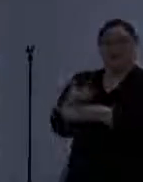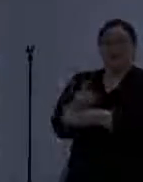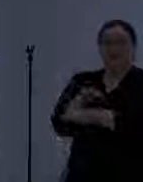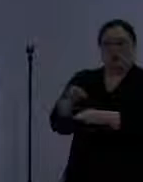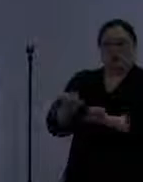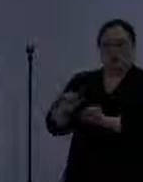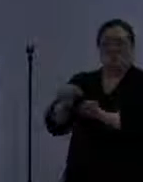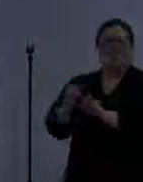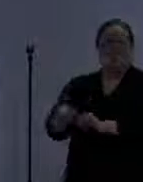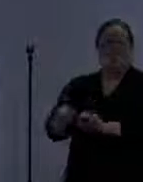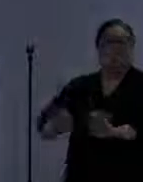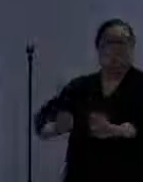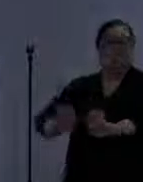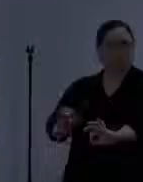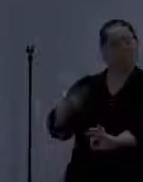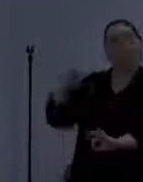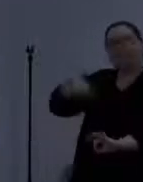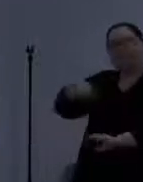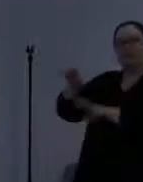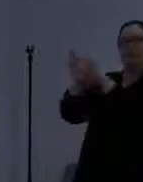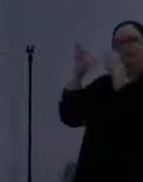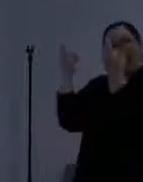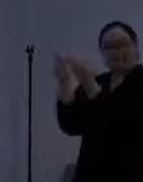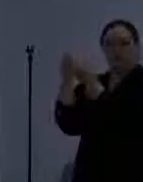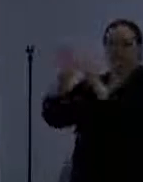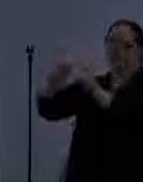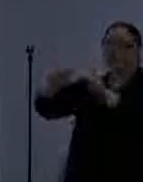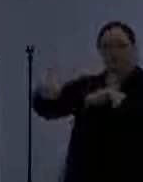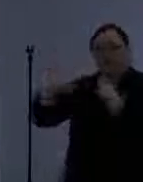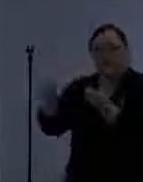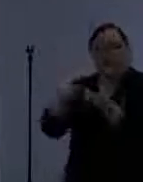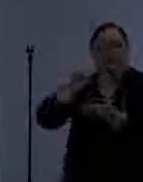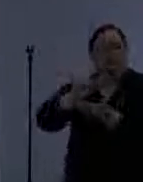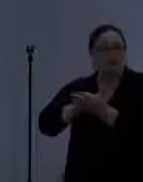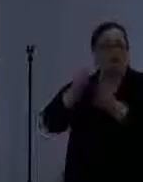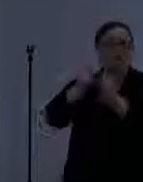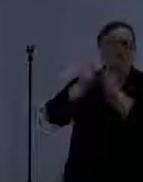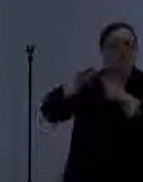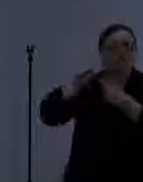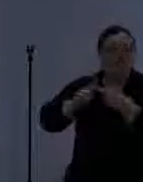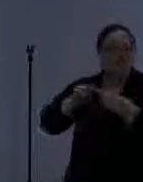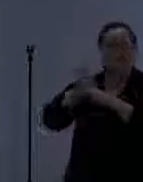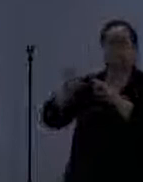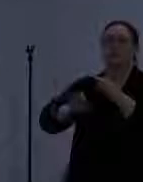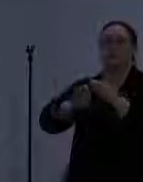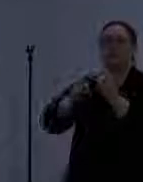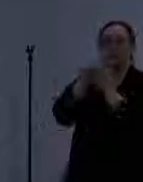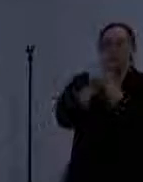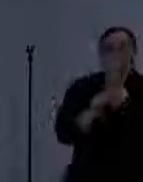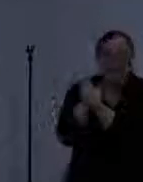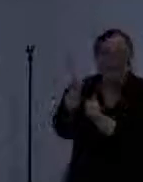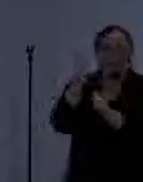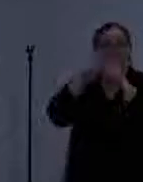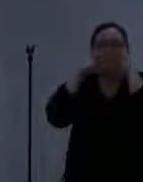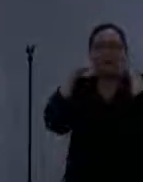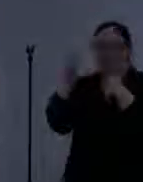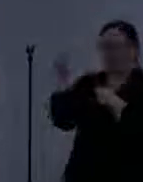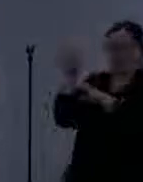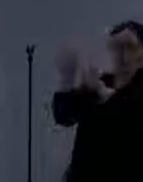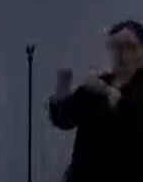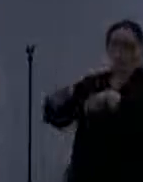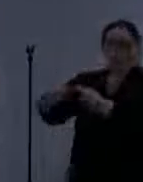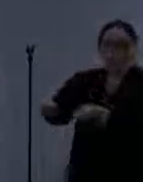down by the agencies that they work for. And as a person who